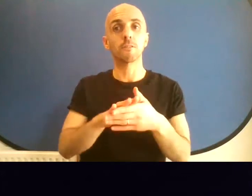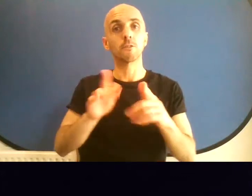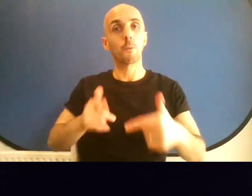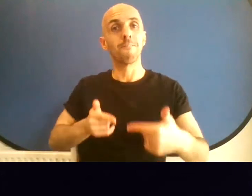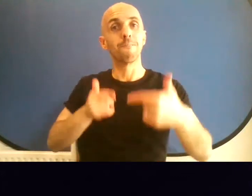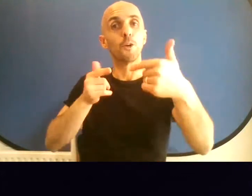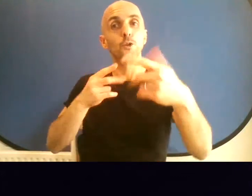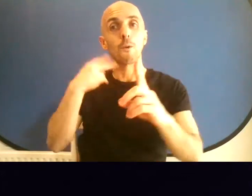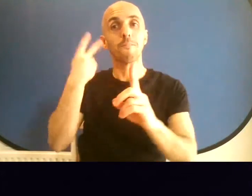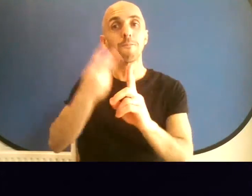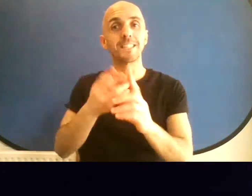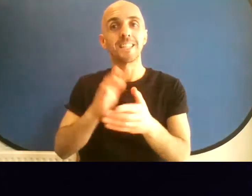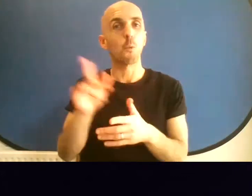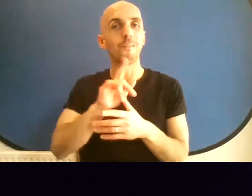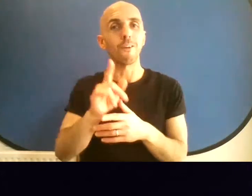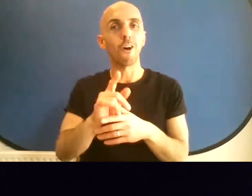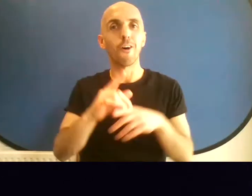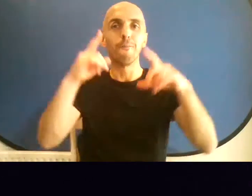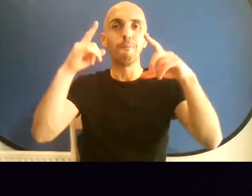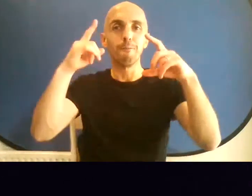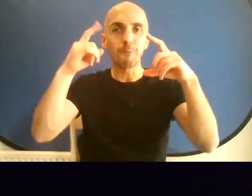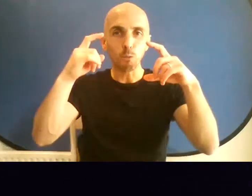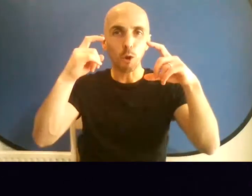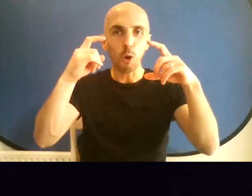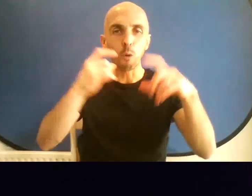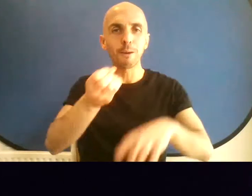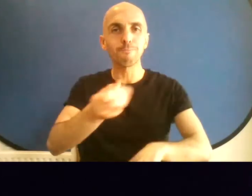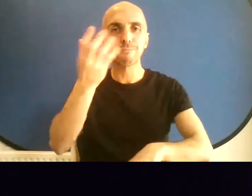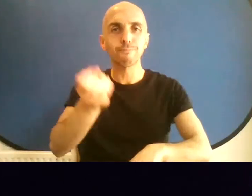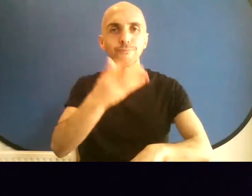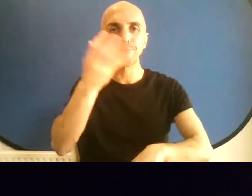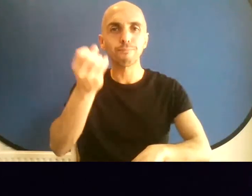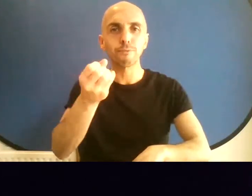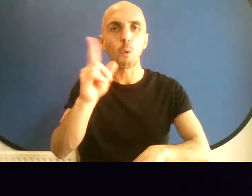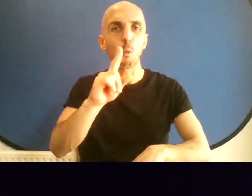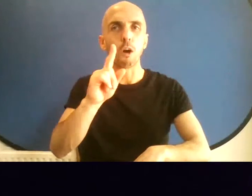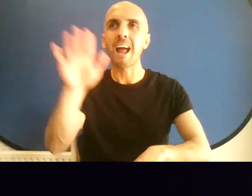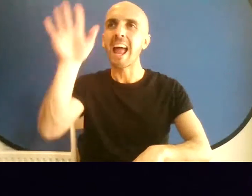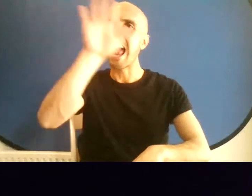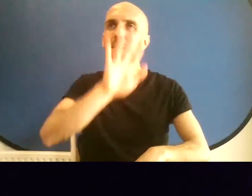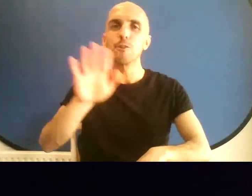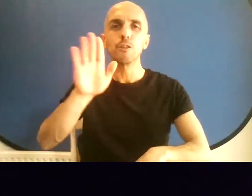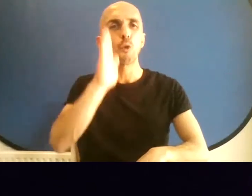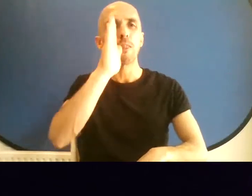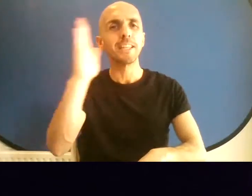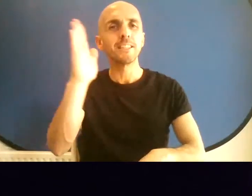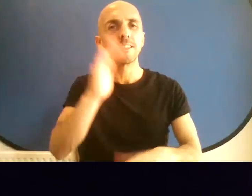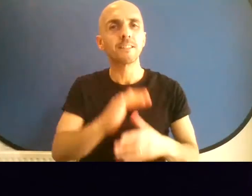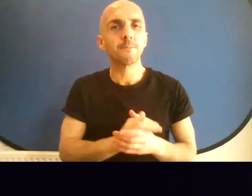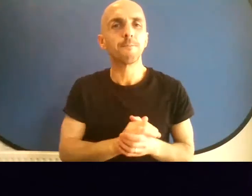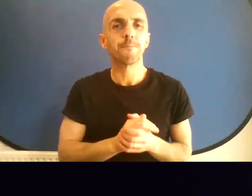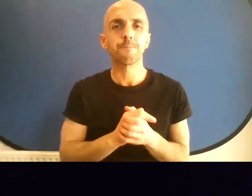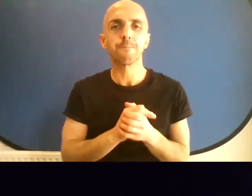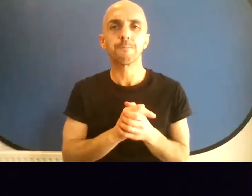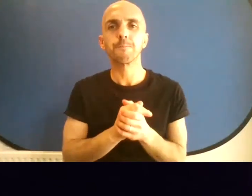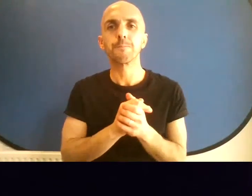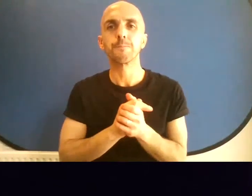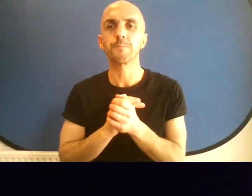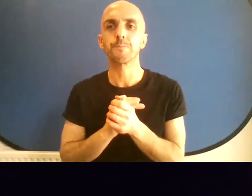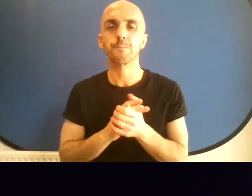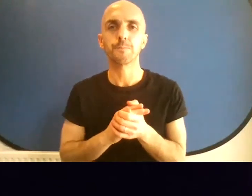you'll see lots of photographs of the beautiful northeast. And we hope you'll enjoy your virtual visit as well as the content of the actual kind of